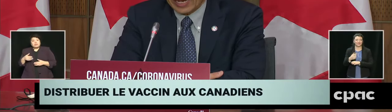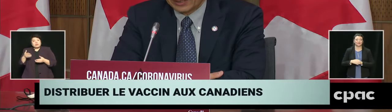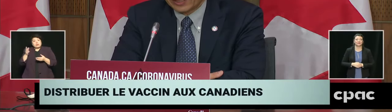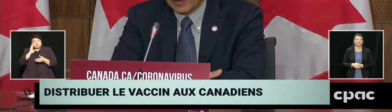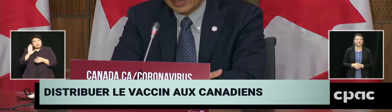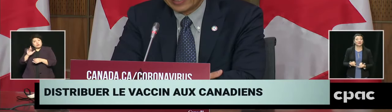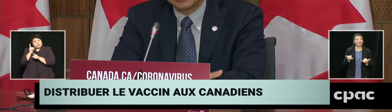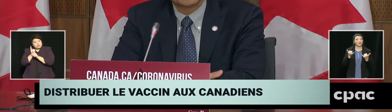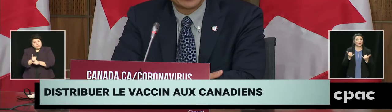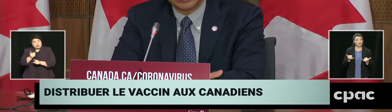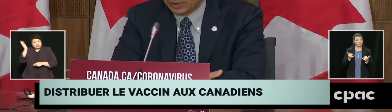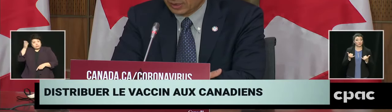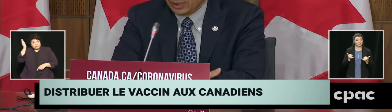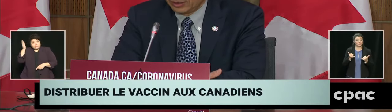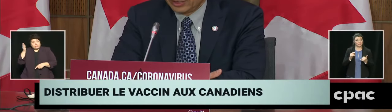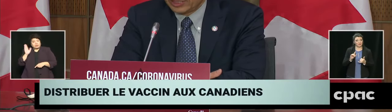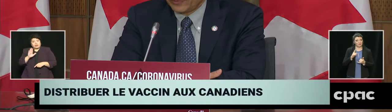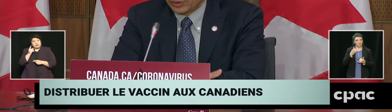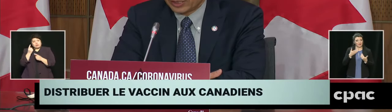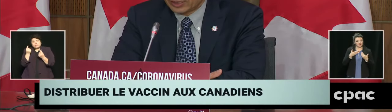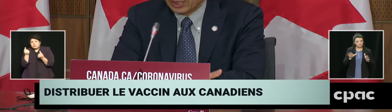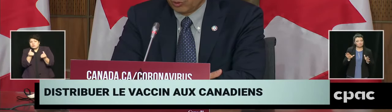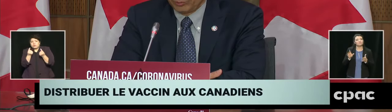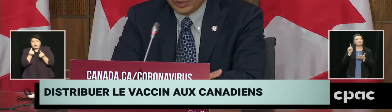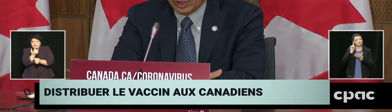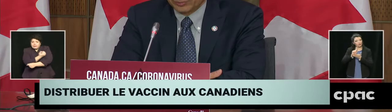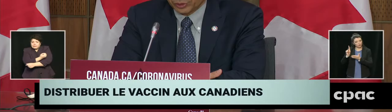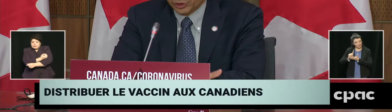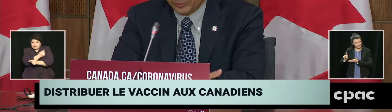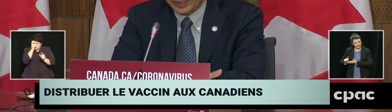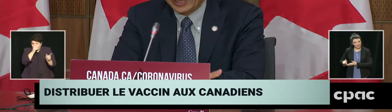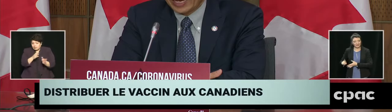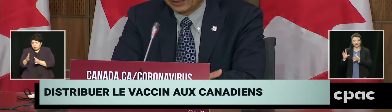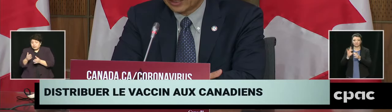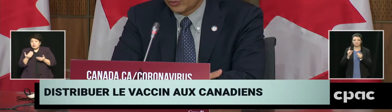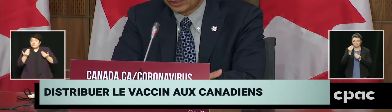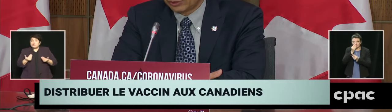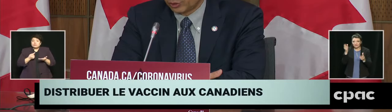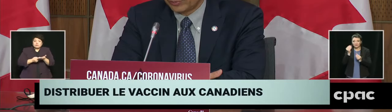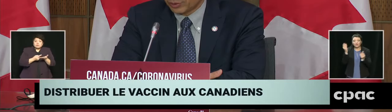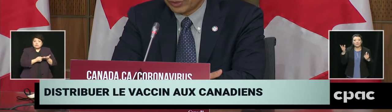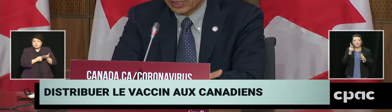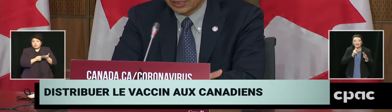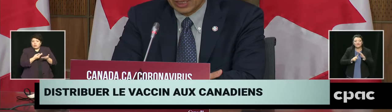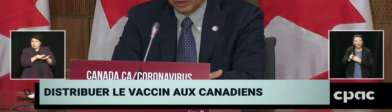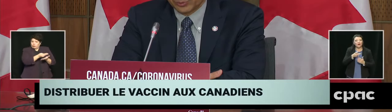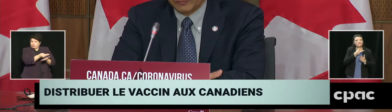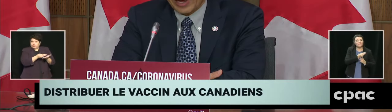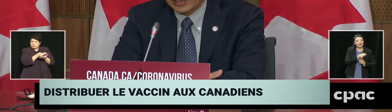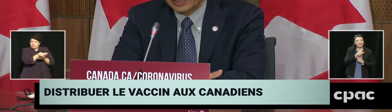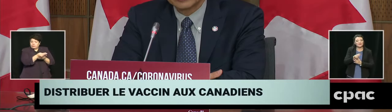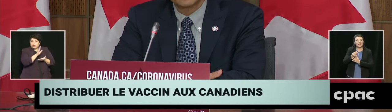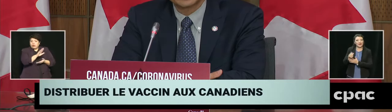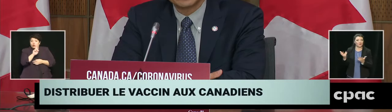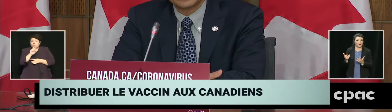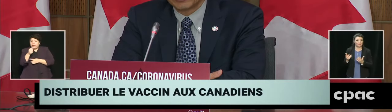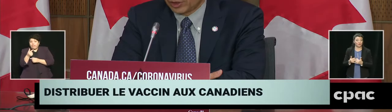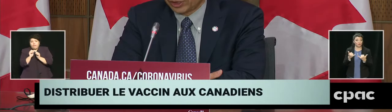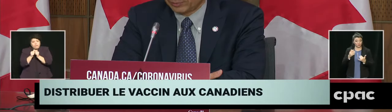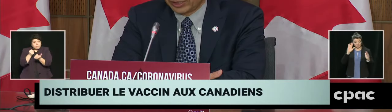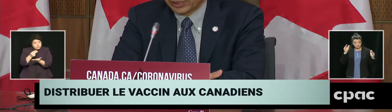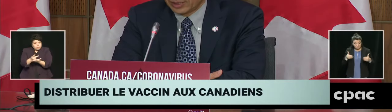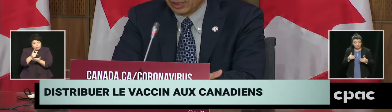on Canada's vaccine plan. Today's focus will be on procurement and Canada's regulatory process to approve vaccines for the